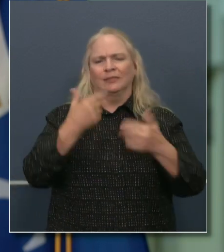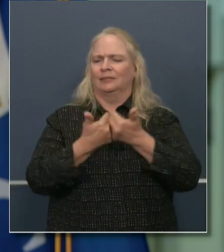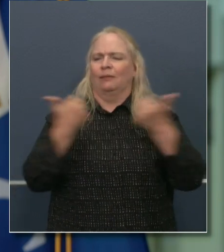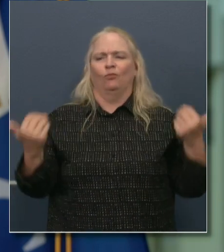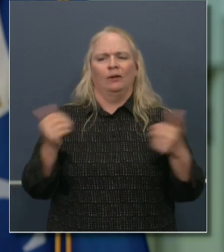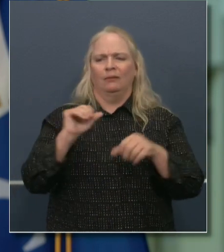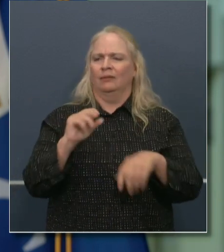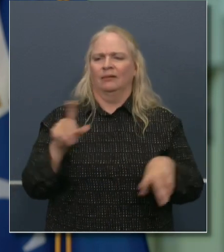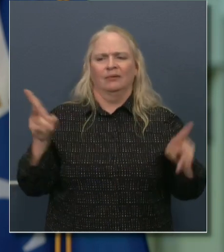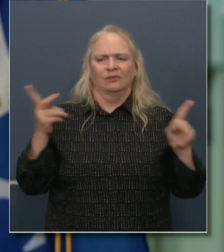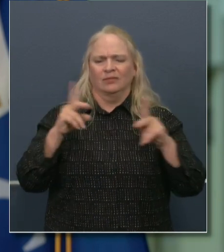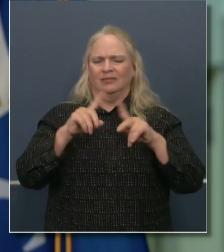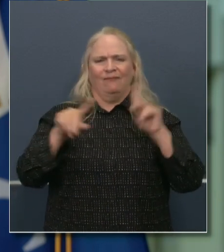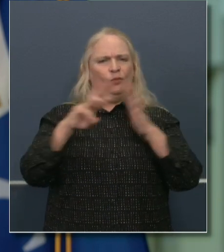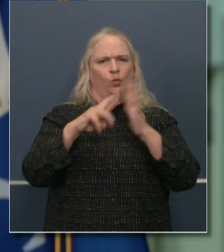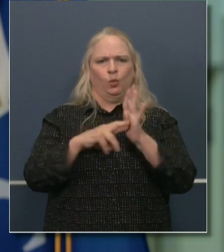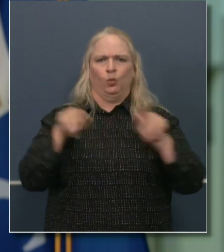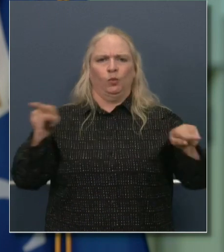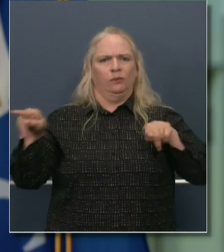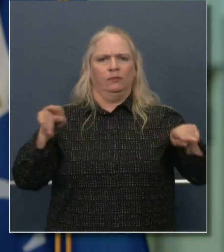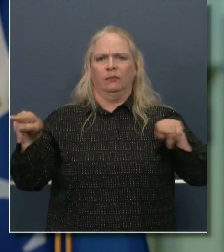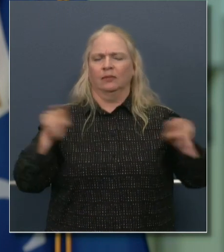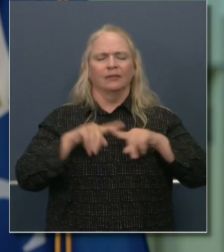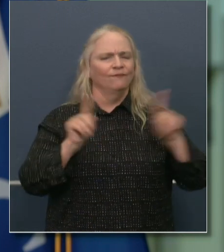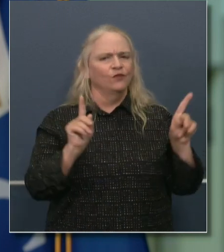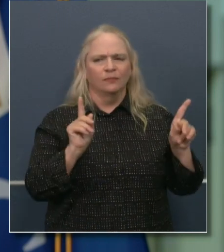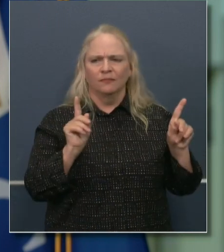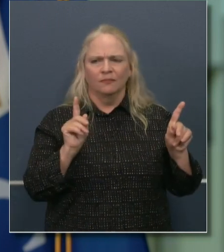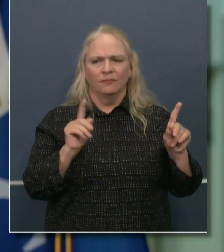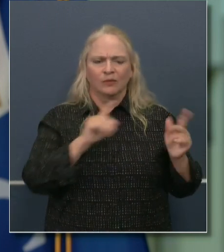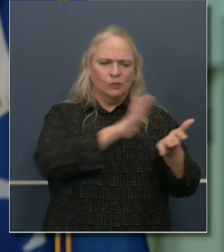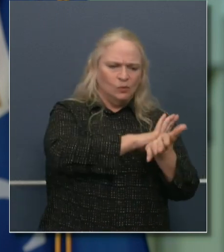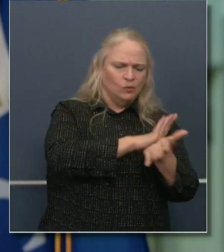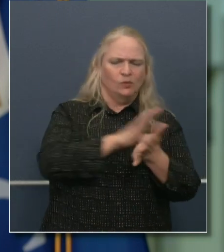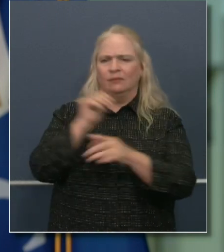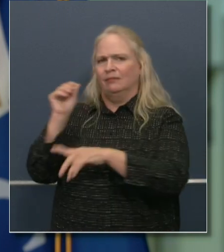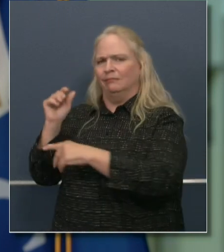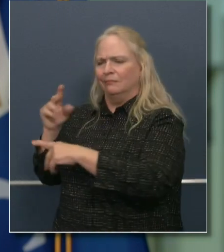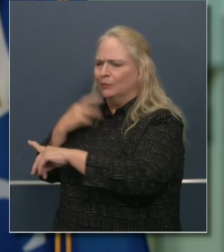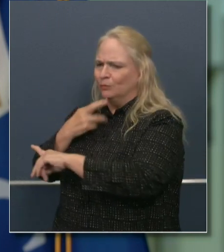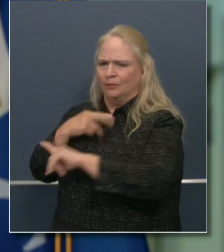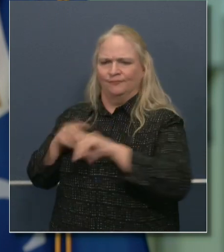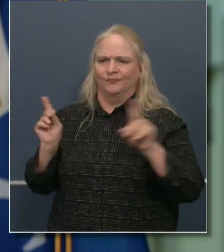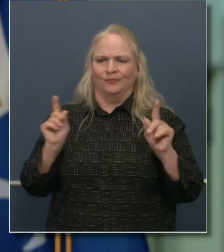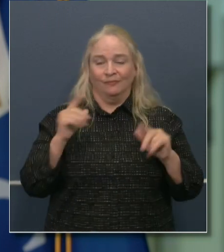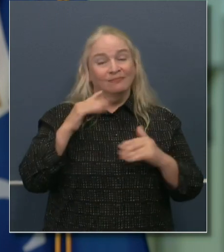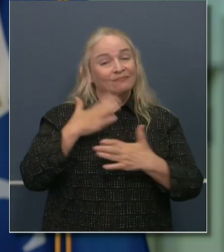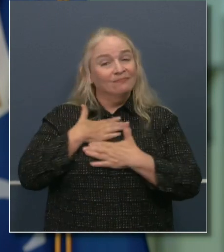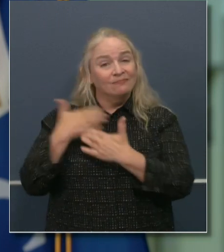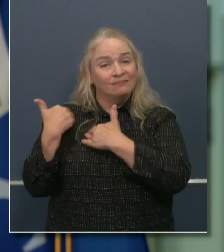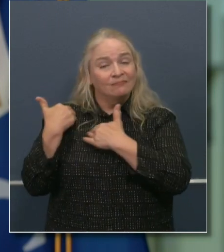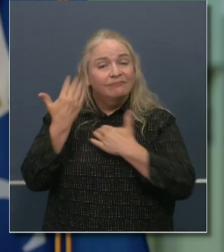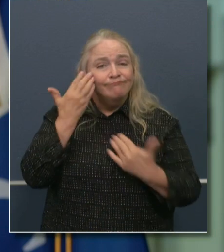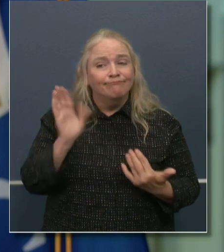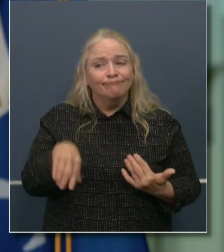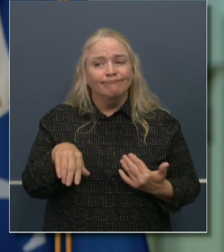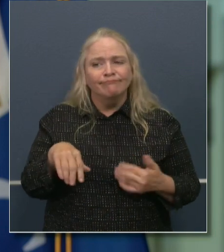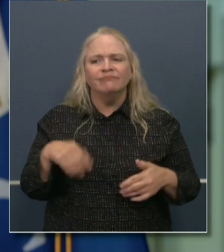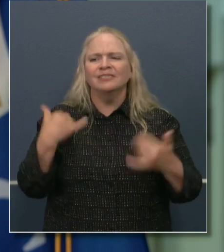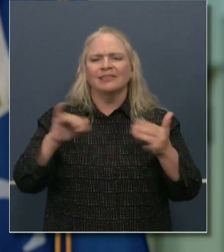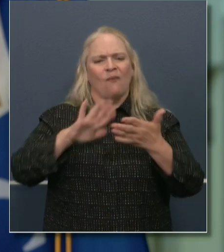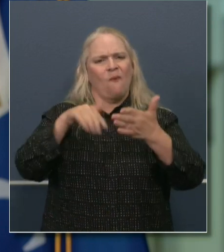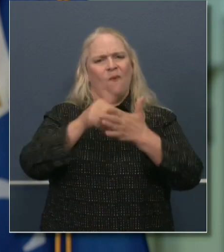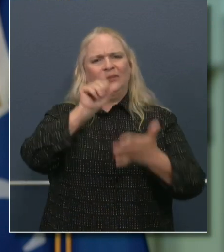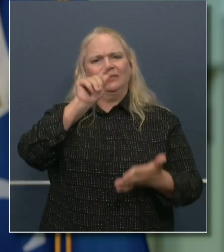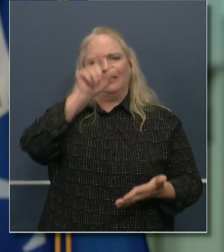further. Well aware of my responsibilities, well aware of the dynamic that is a state as large as ours. Again,